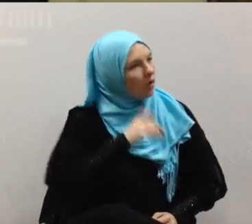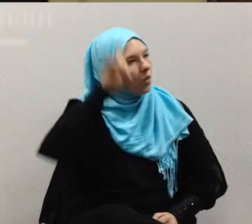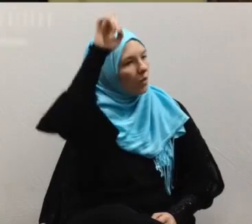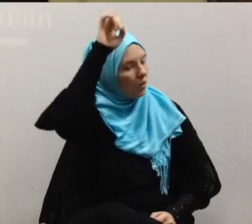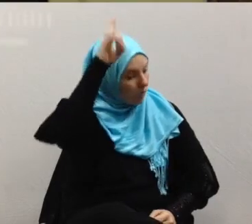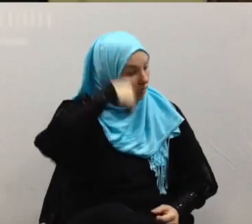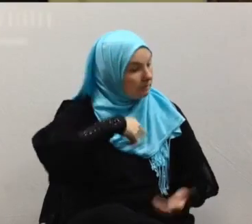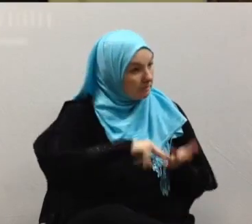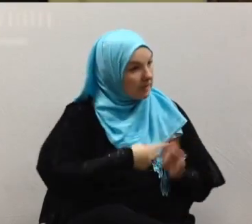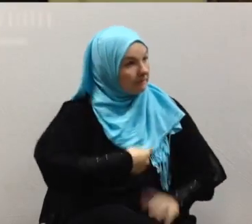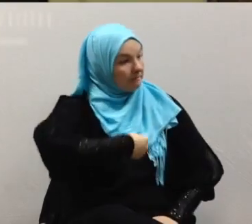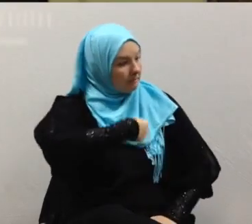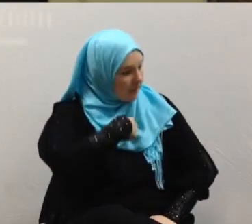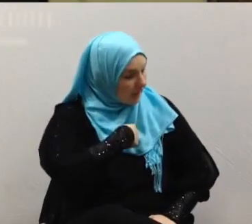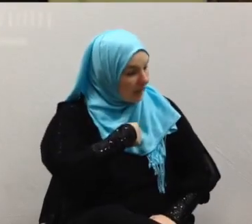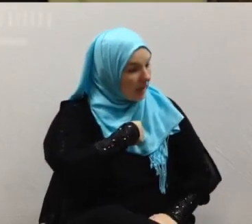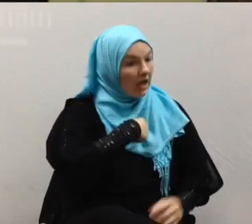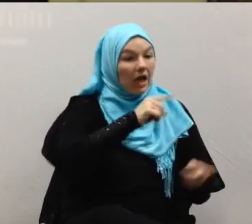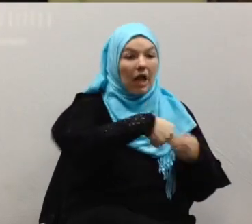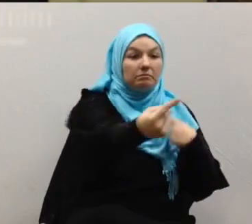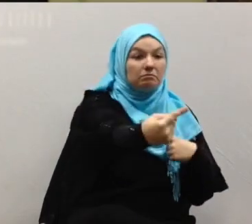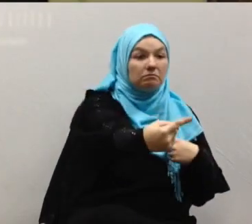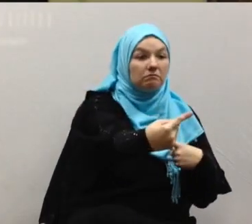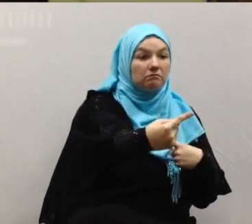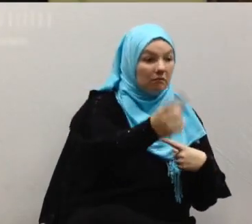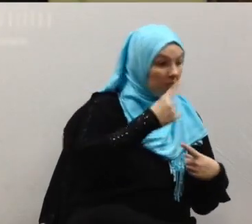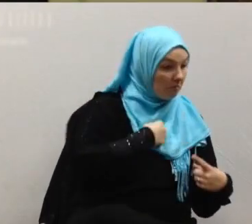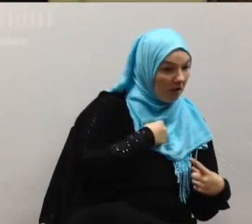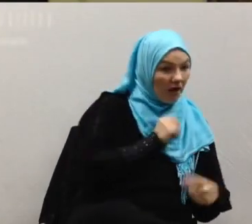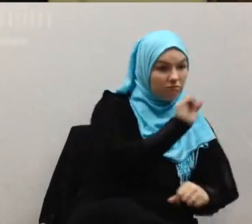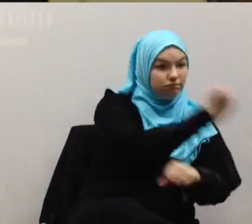enemies with my wrath, my curse, and my anger.